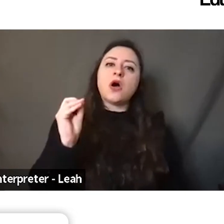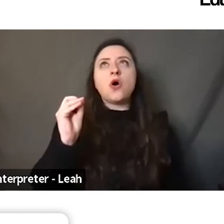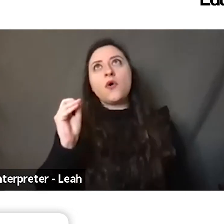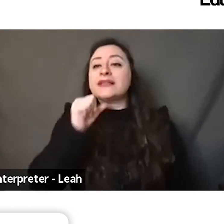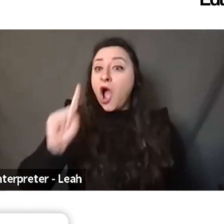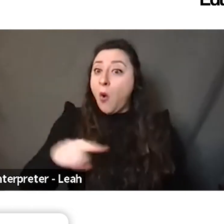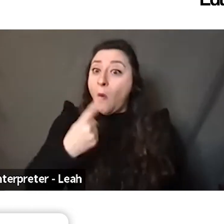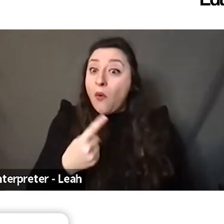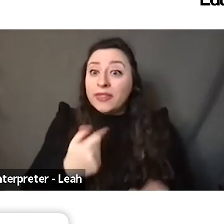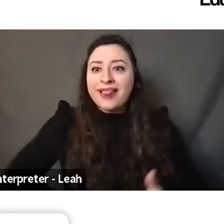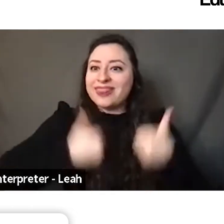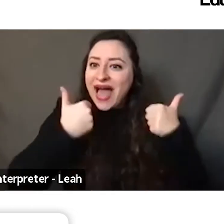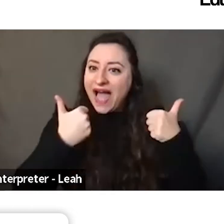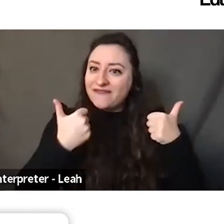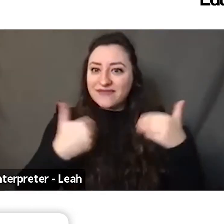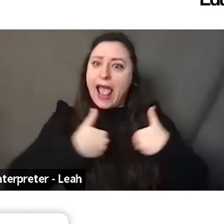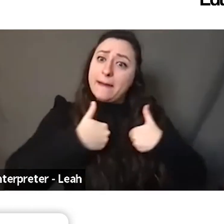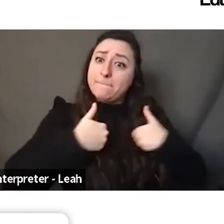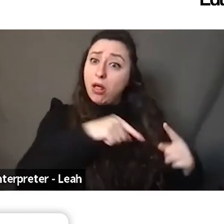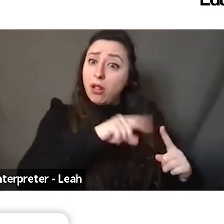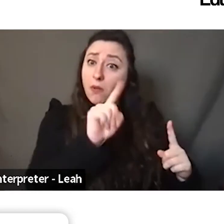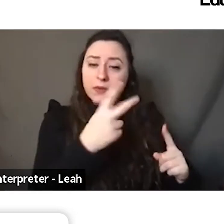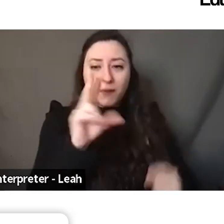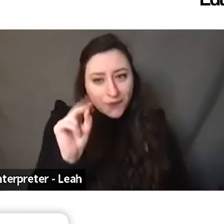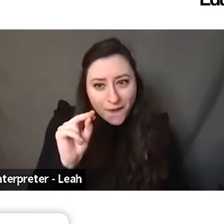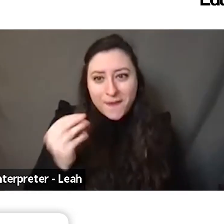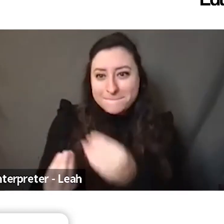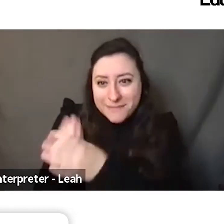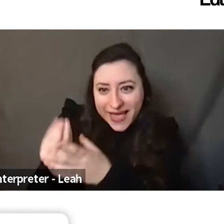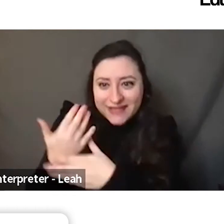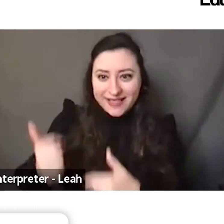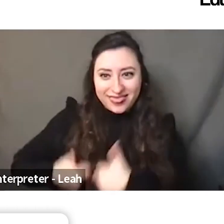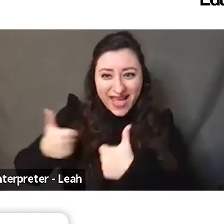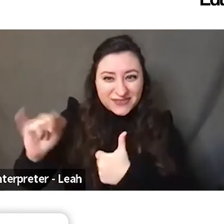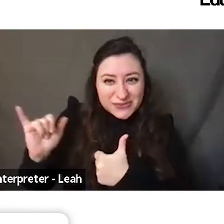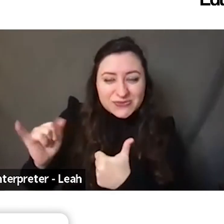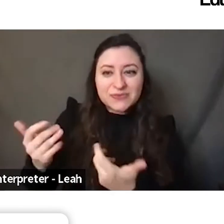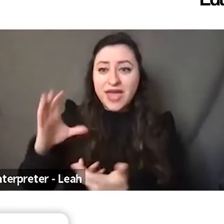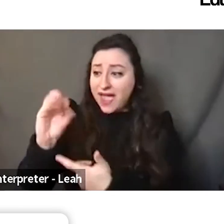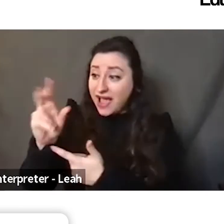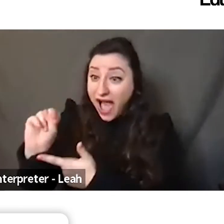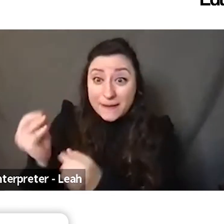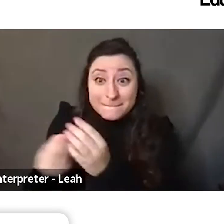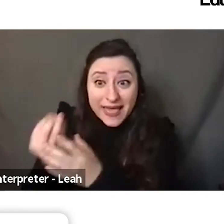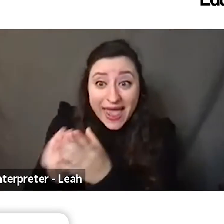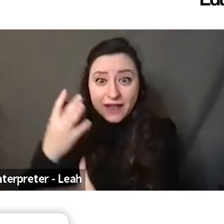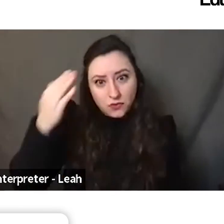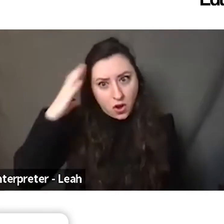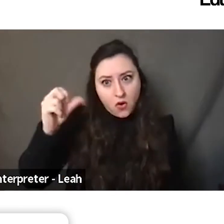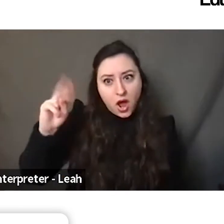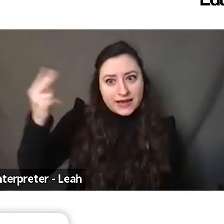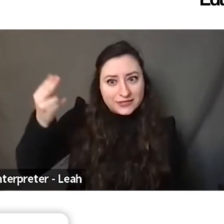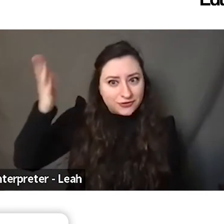live animal, because plants are alive too. So if you're also producing monoculture with plants, such as cotton, as we know from cotton's history,